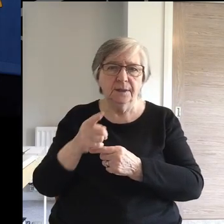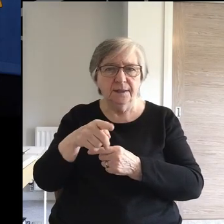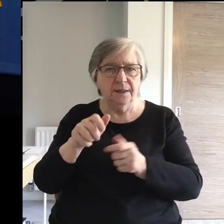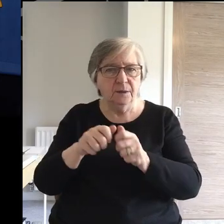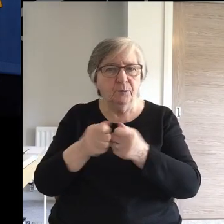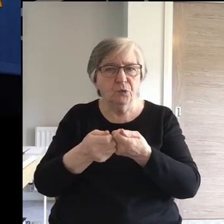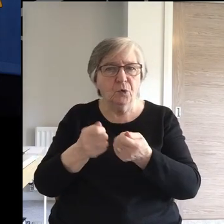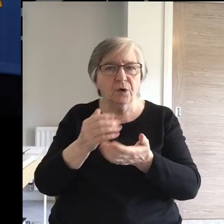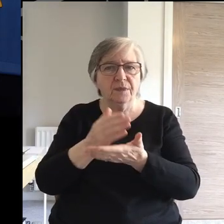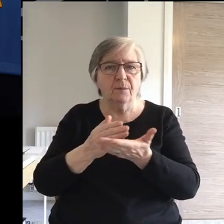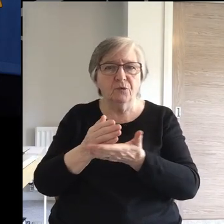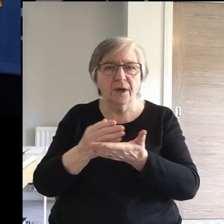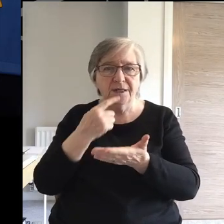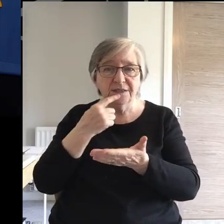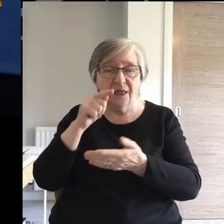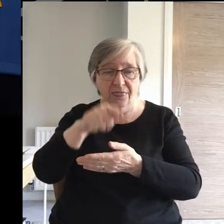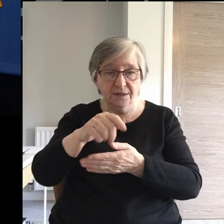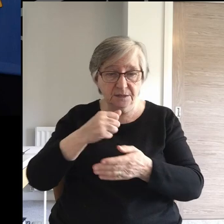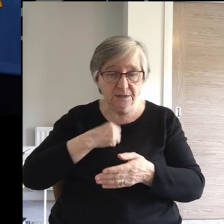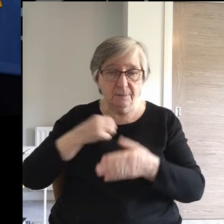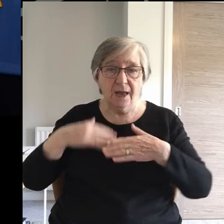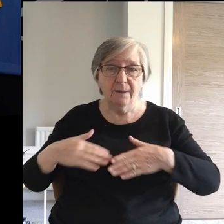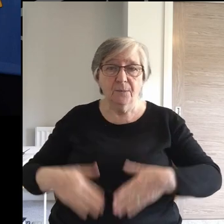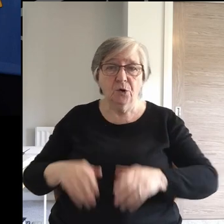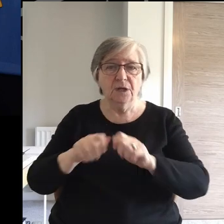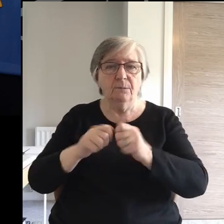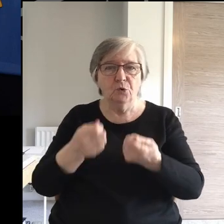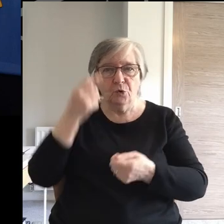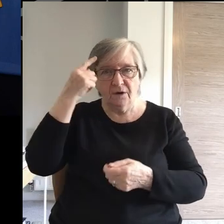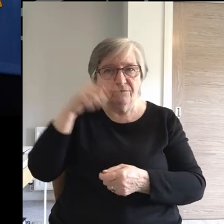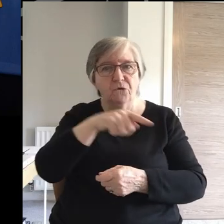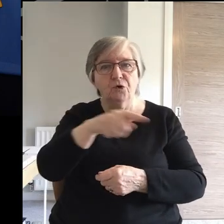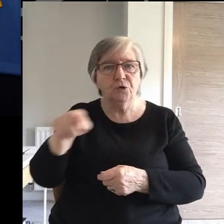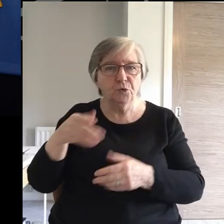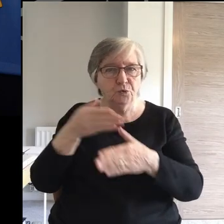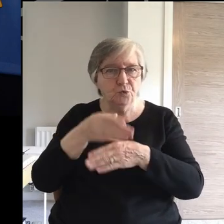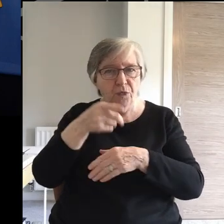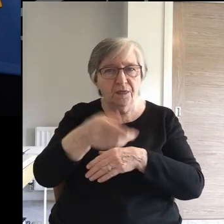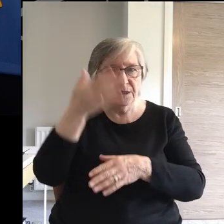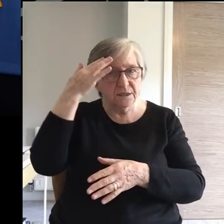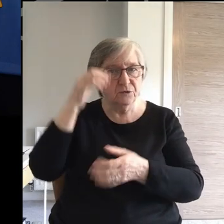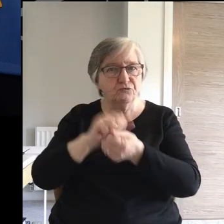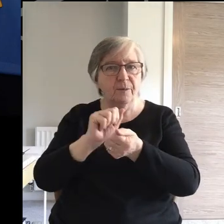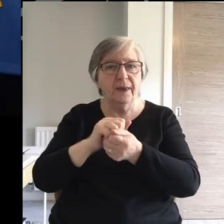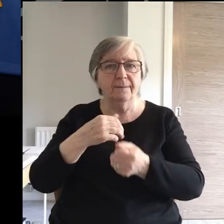he broke it and he said, "This is my body broken for you. Do this remembering me."